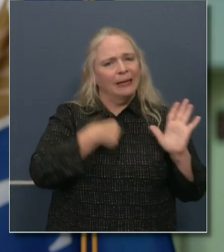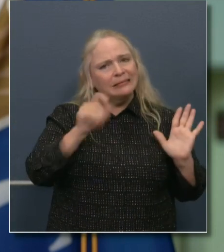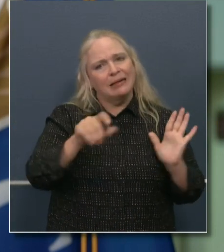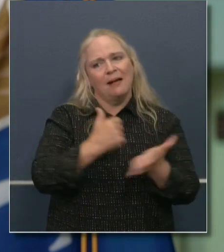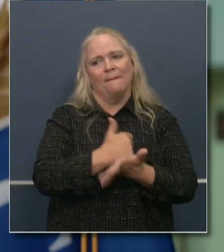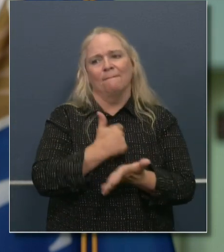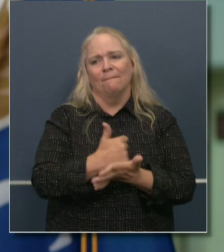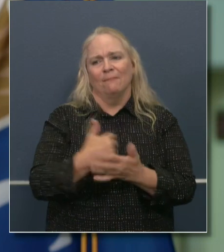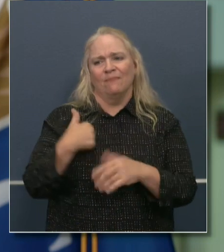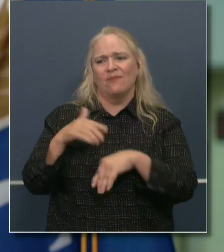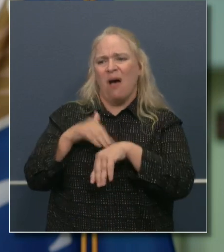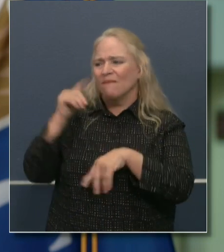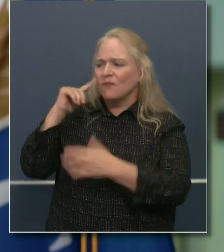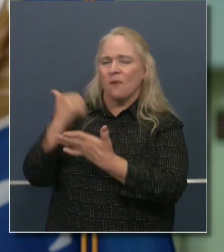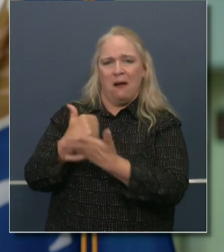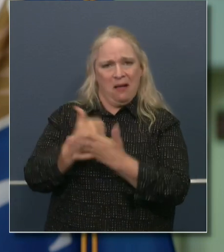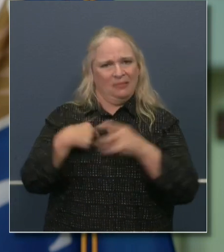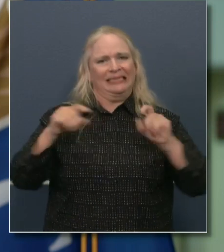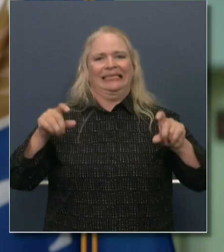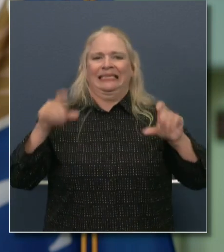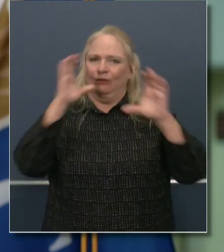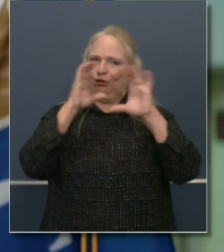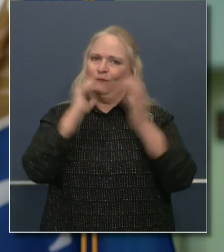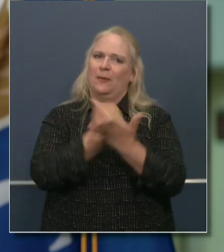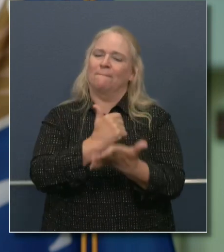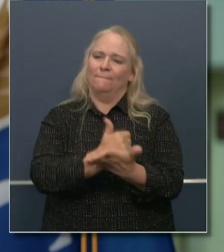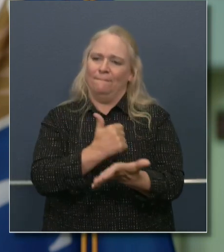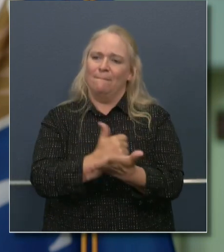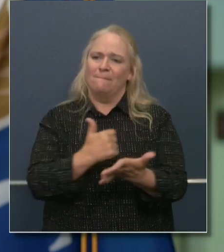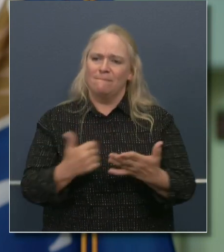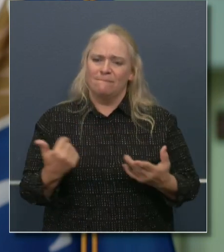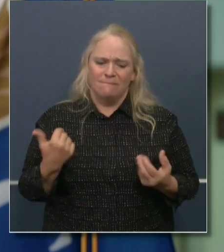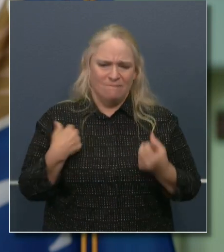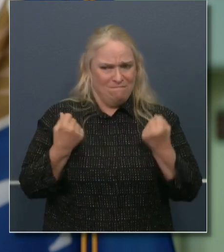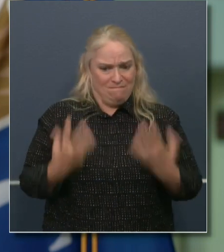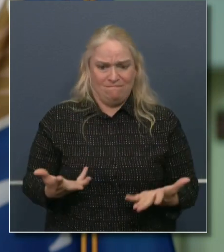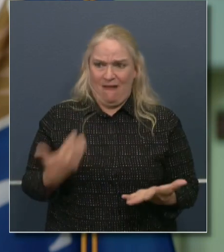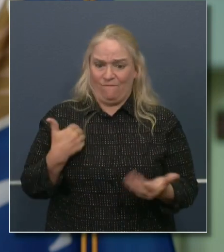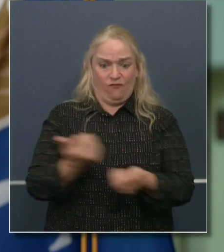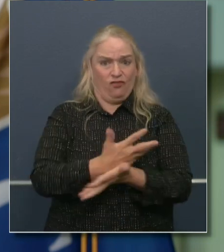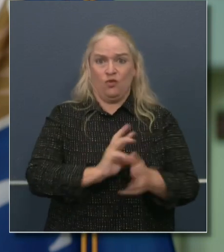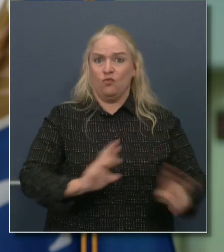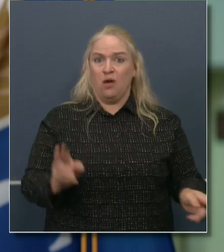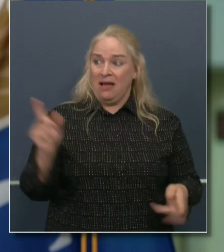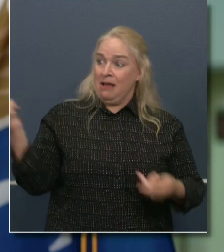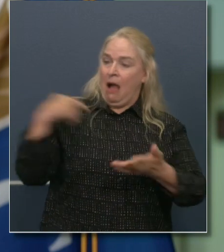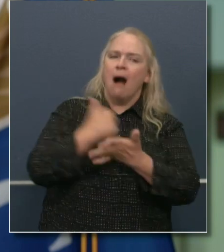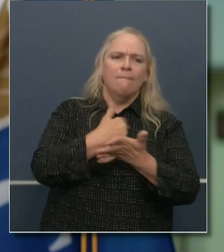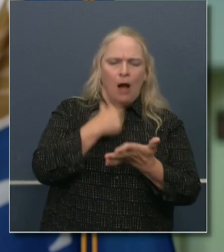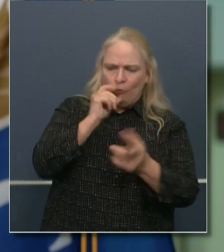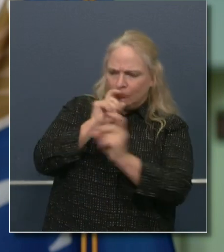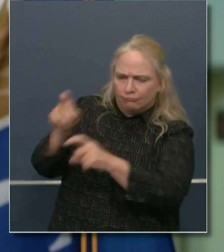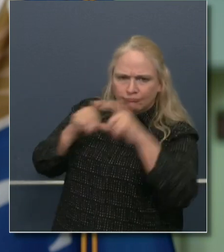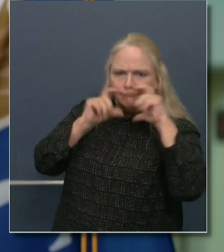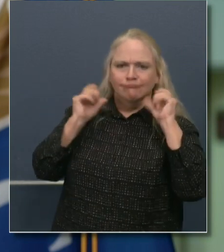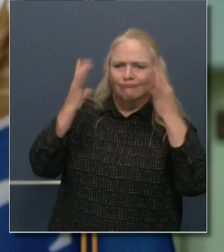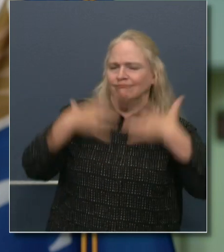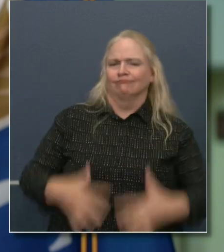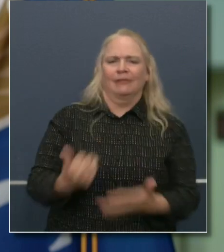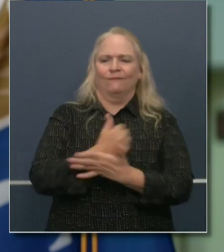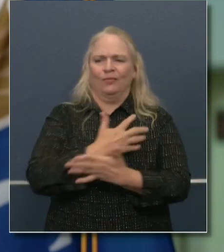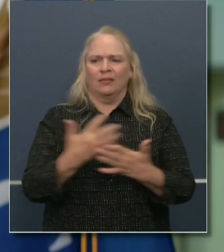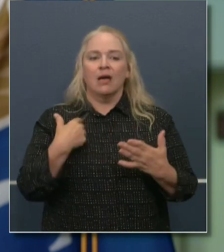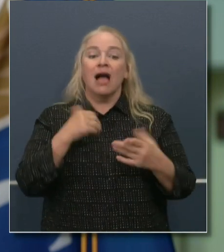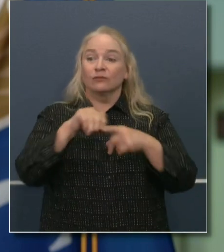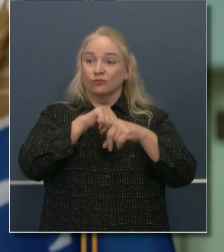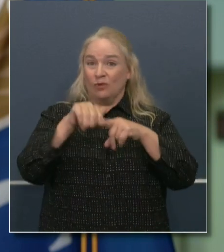be mismatches. That's part of our health core. All of these things, including the cohort of now over 10,000 people that have been trained in